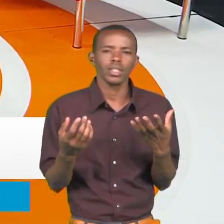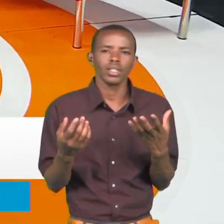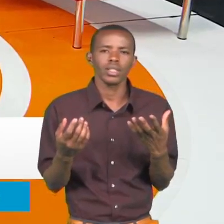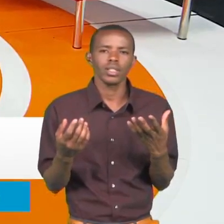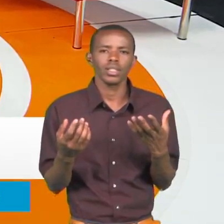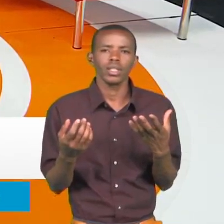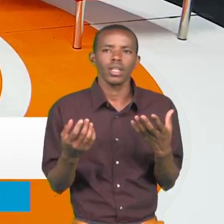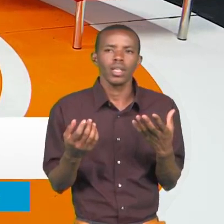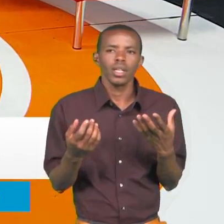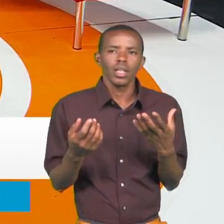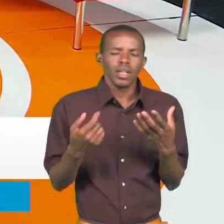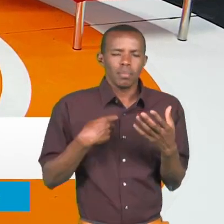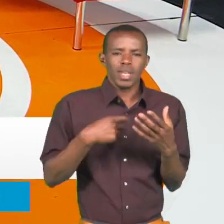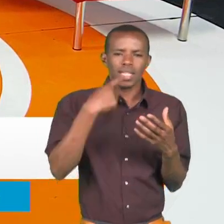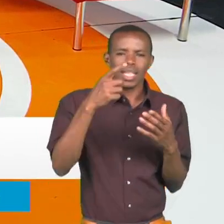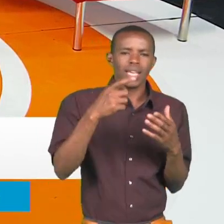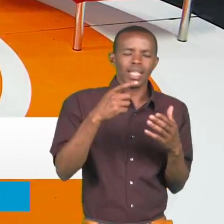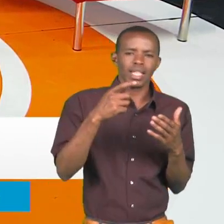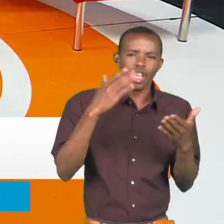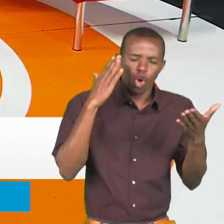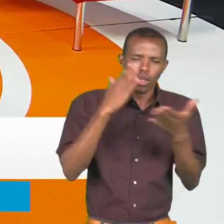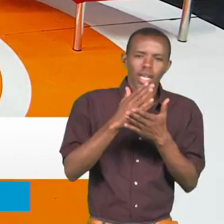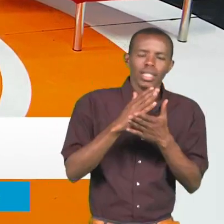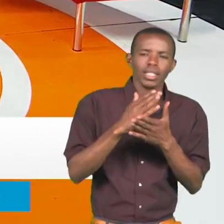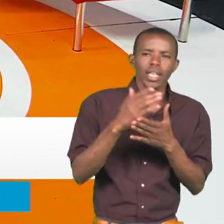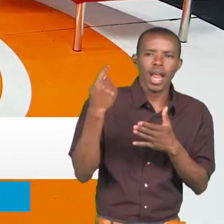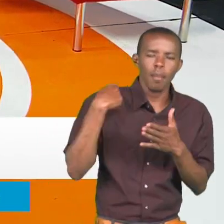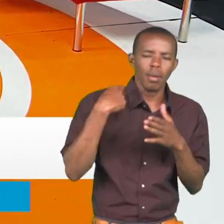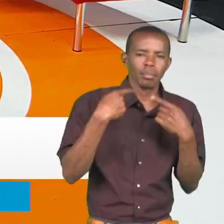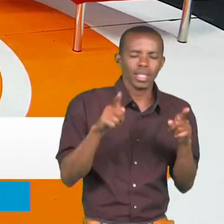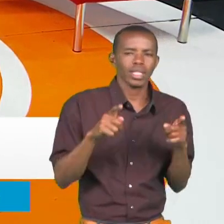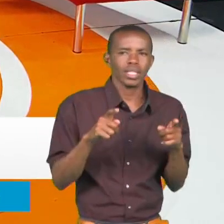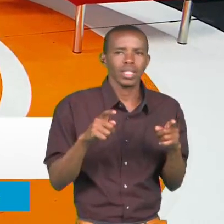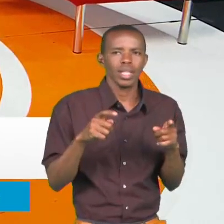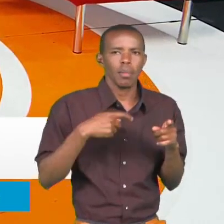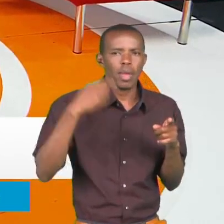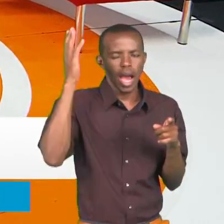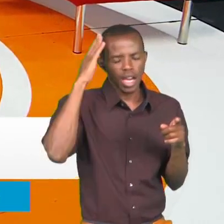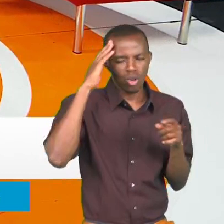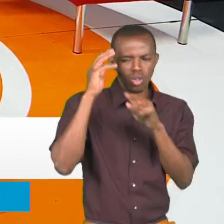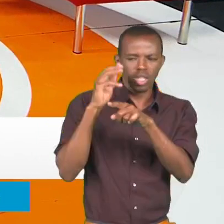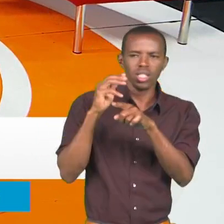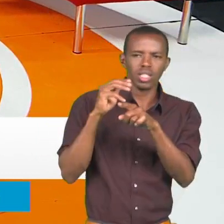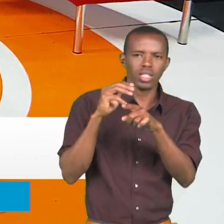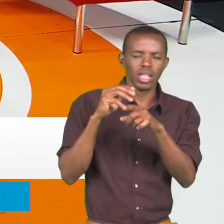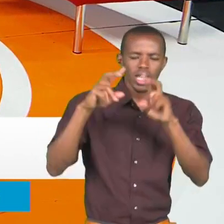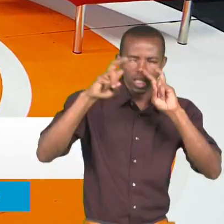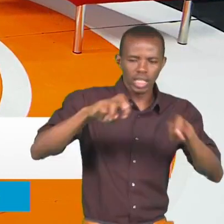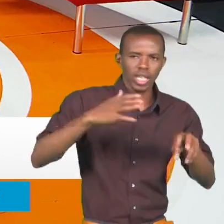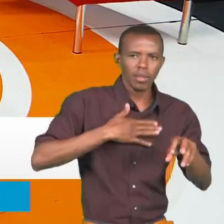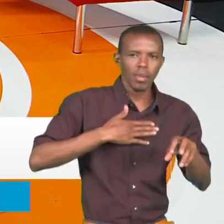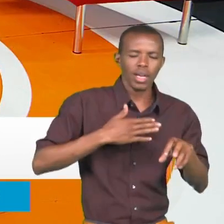Okay. I can't quote the figures. The range, just give the range. What I know for PrEP, based on my own research, is